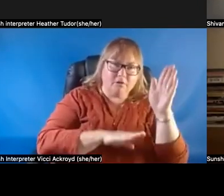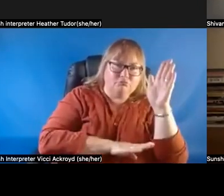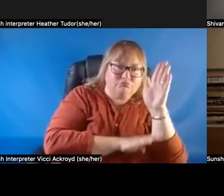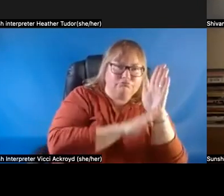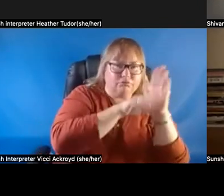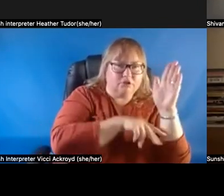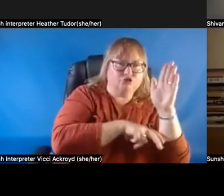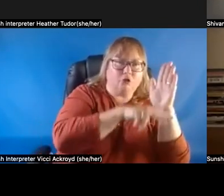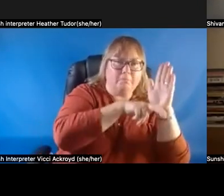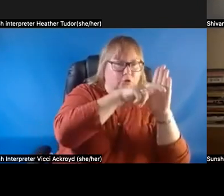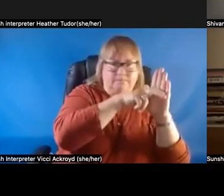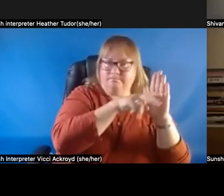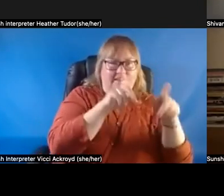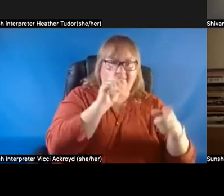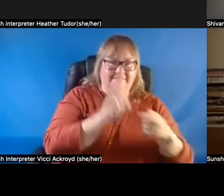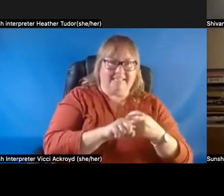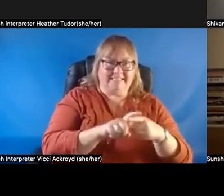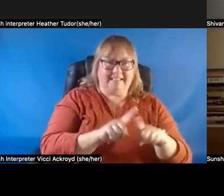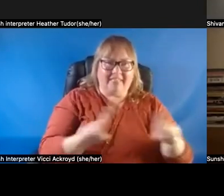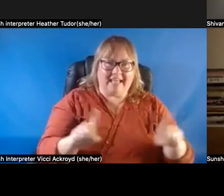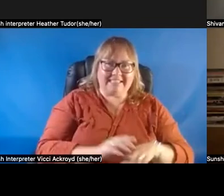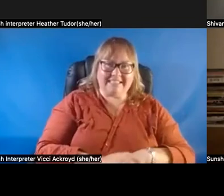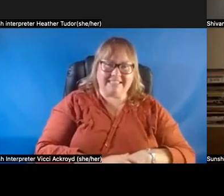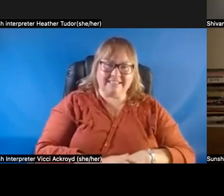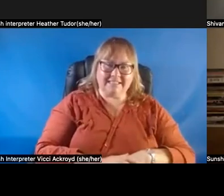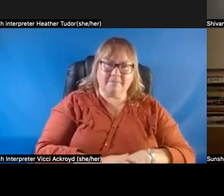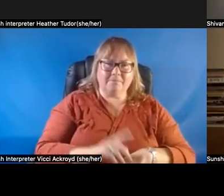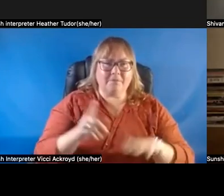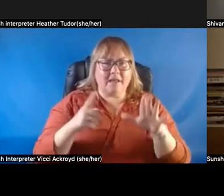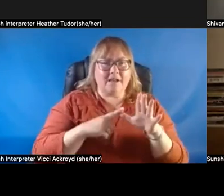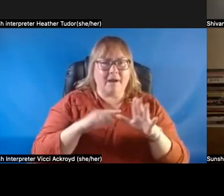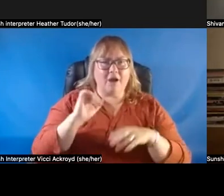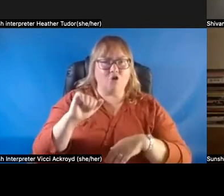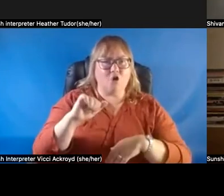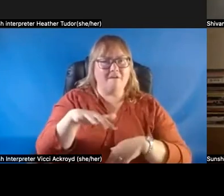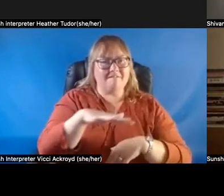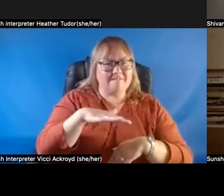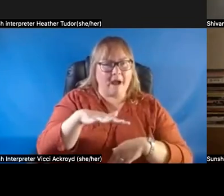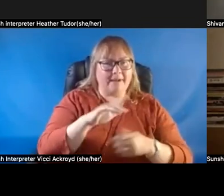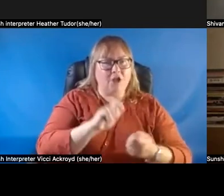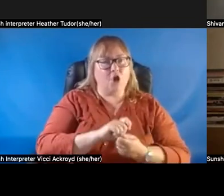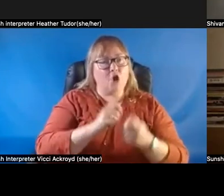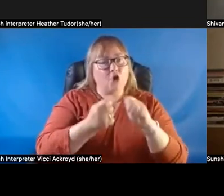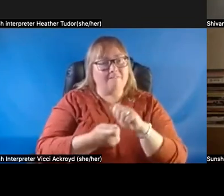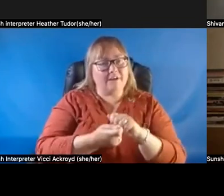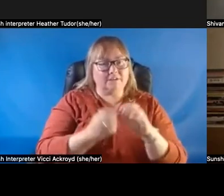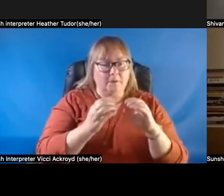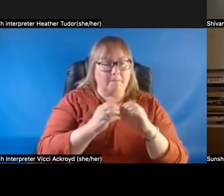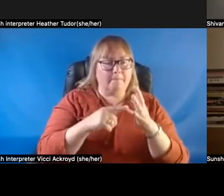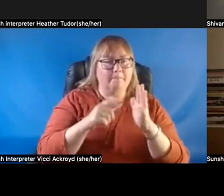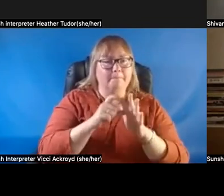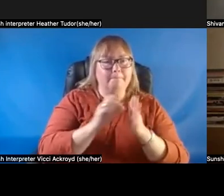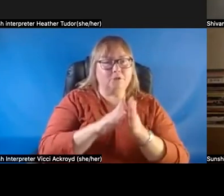And then also in Abhaya's situation with your family converting to Buddhism as well, also is almost like a sidestep. So it's this sort